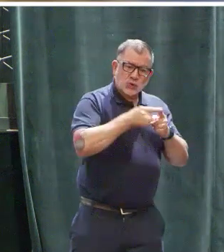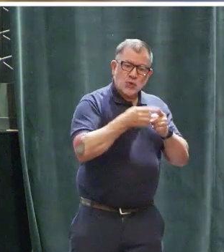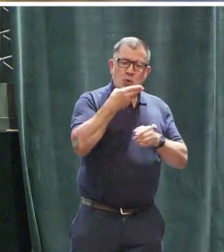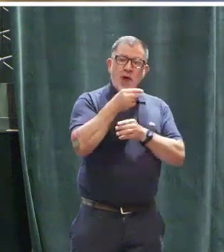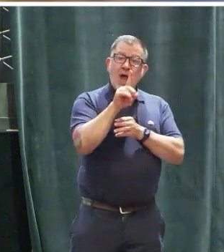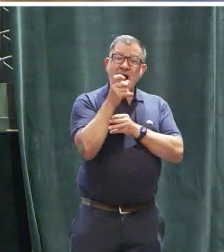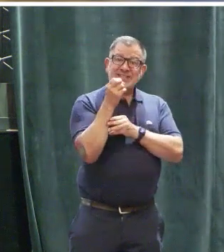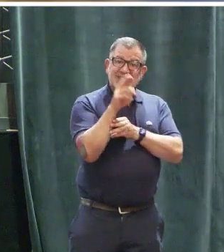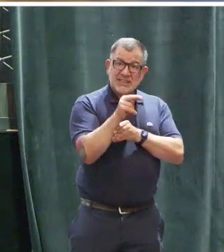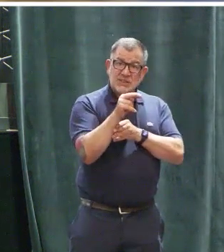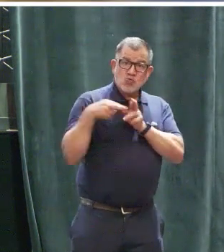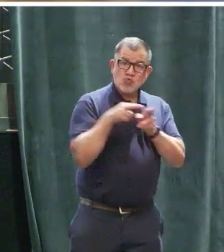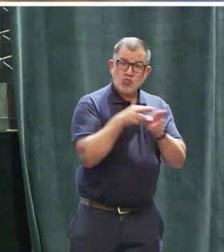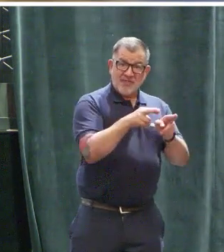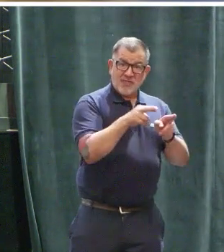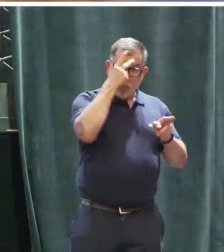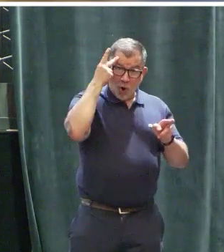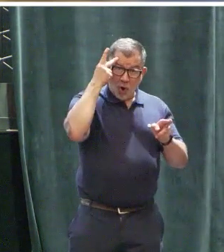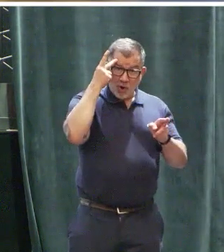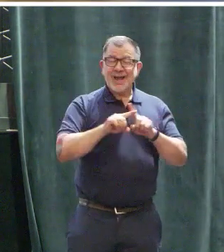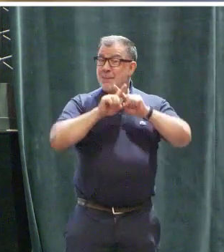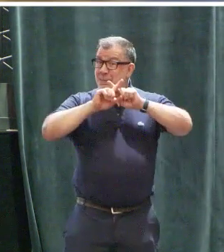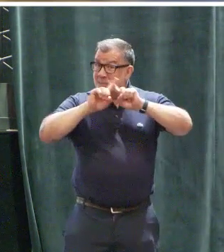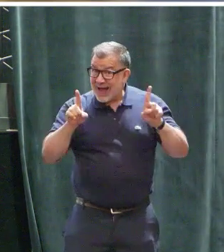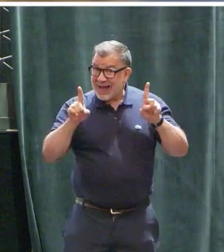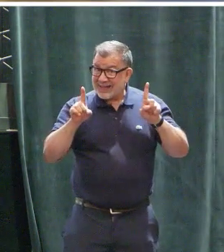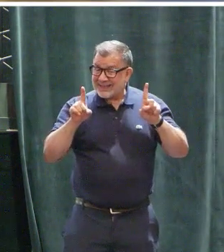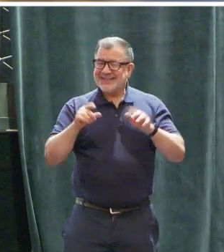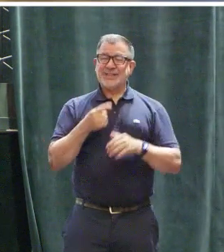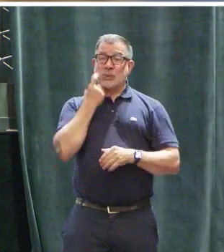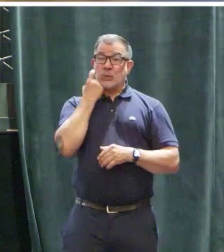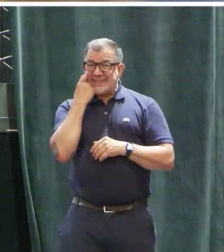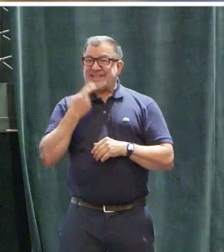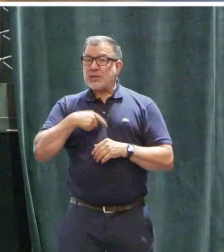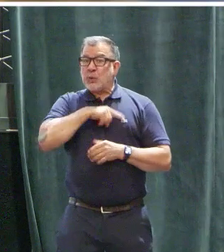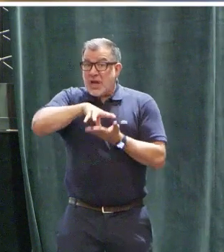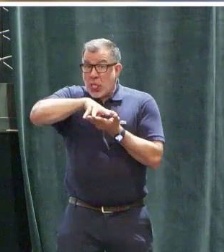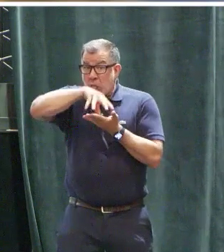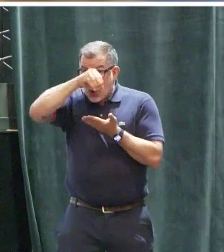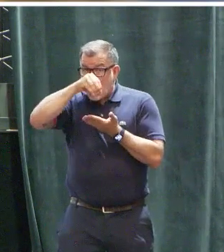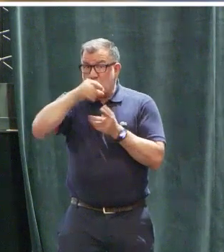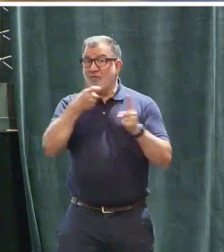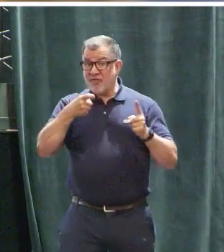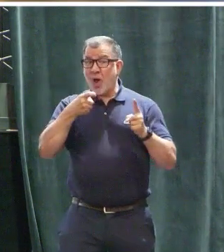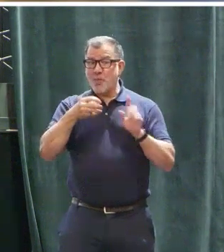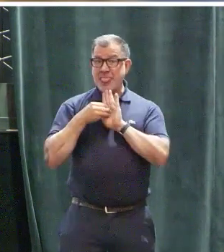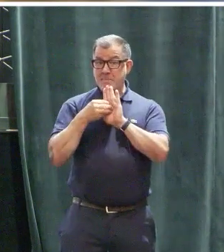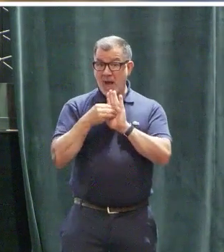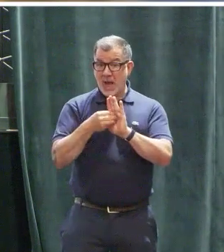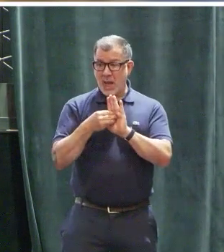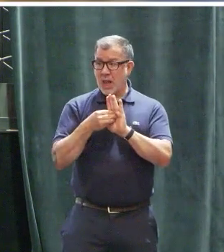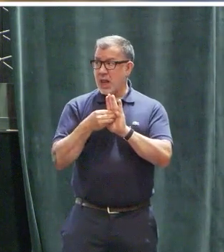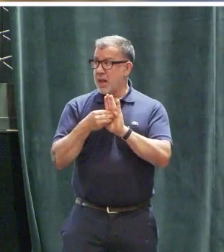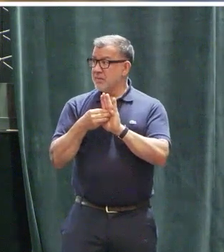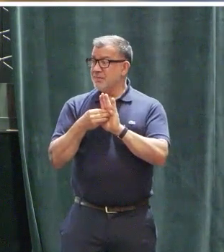Park. However, what we learned in the course of design as the coastal modeling was performed is that